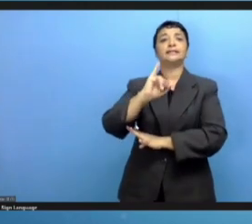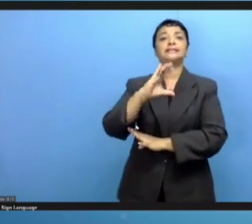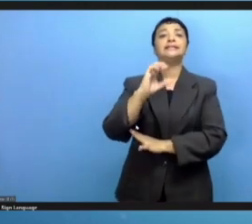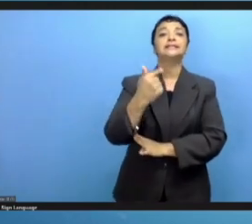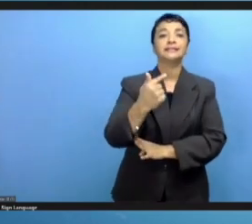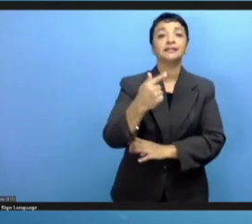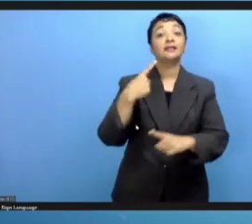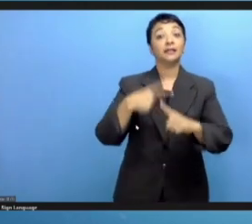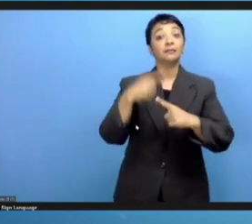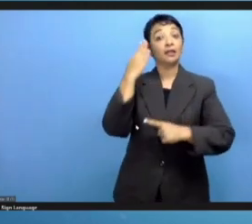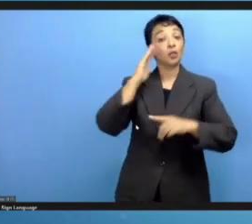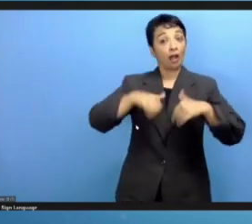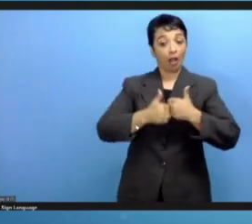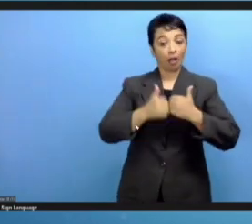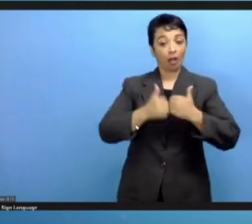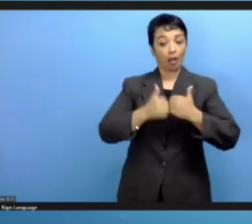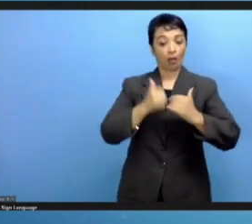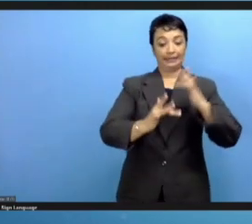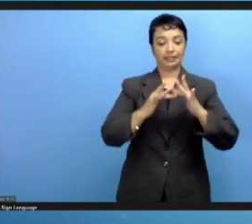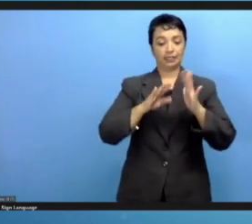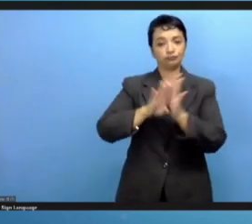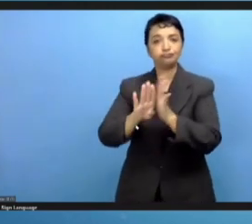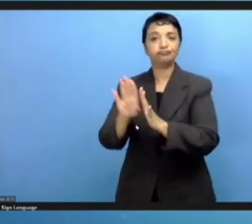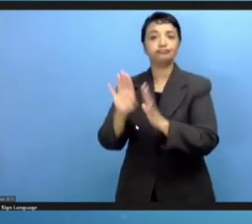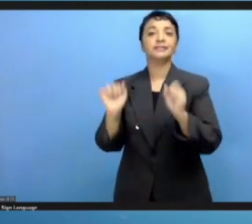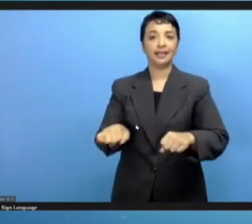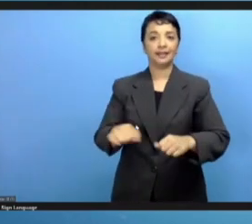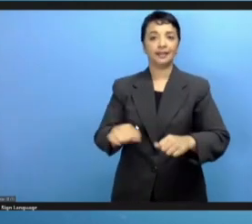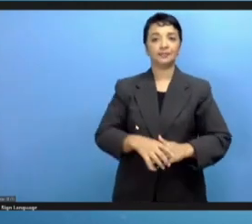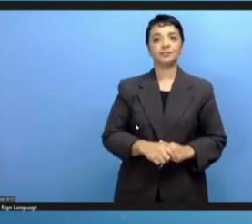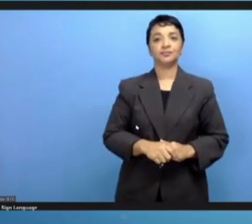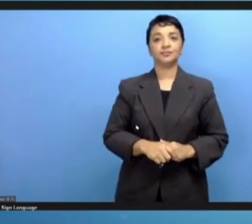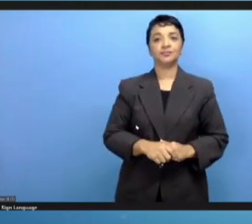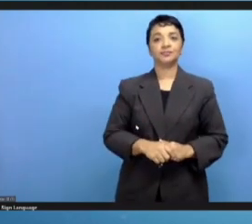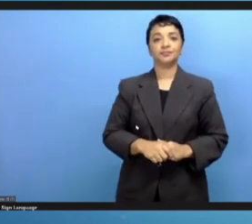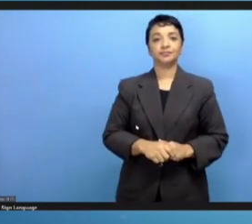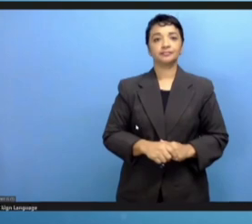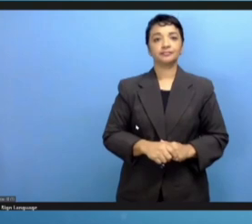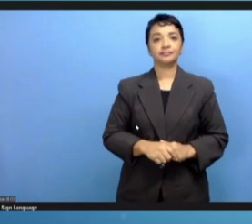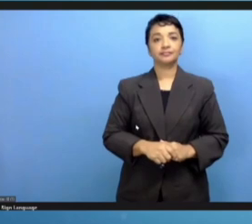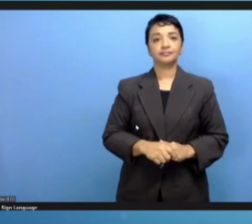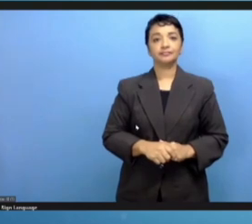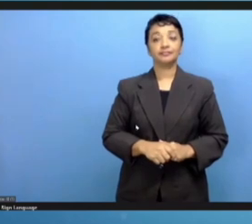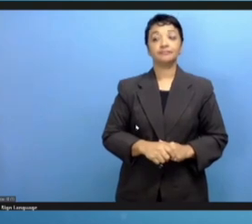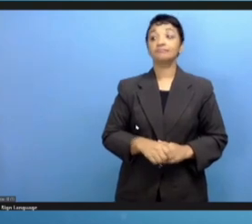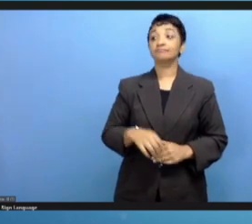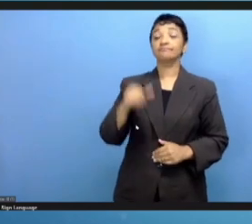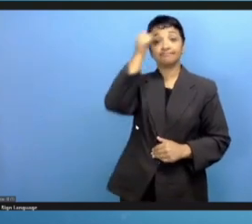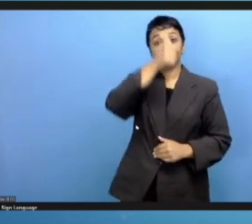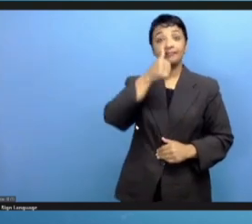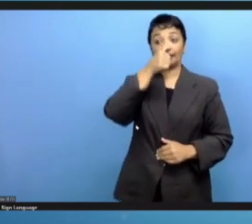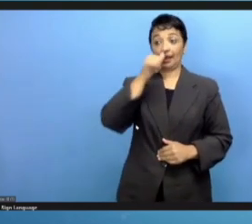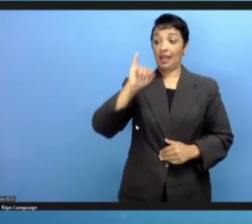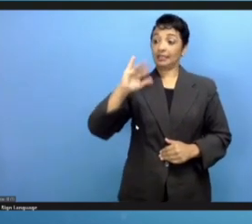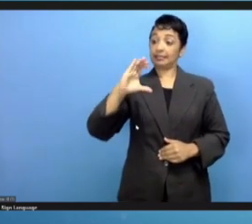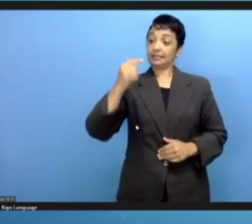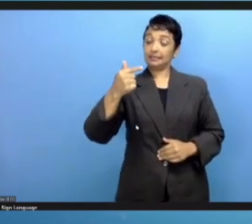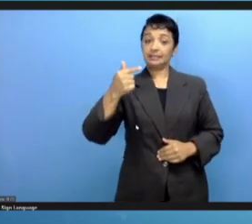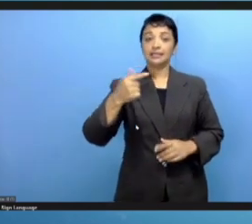key. Excellencies, Ethiopia's ICT and digital transformation journey has